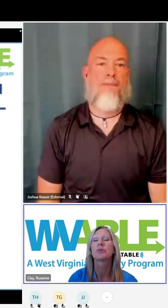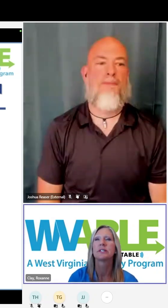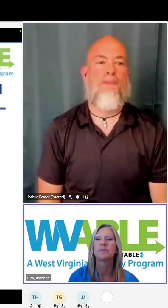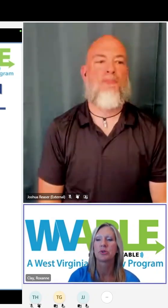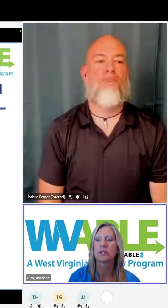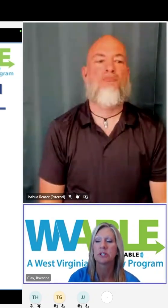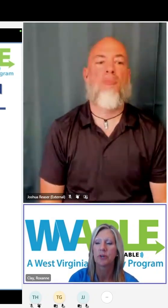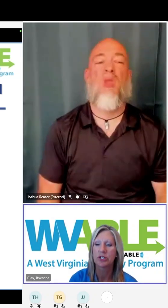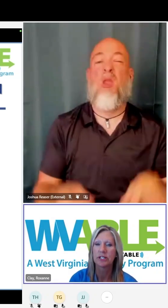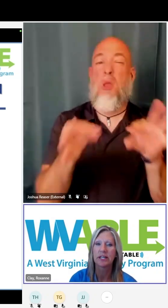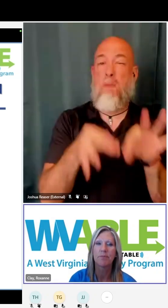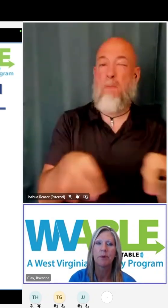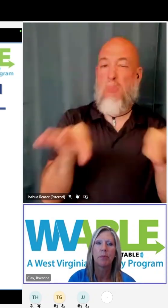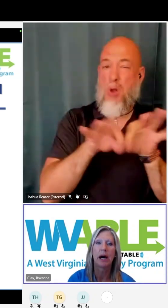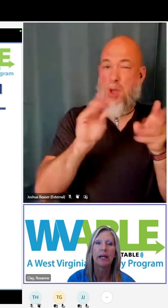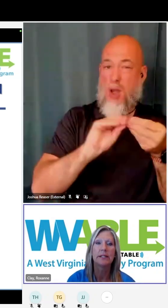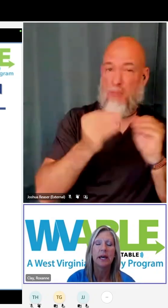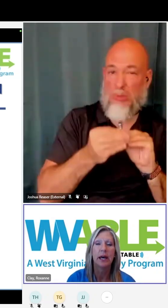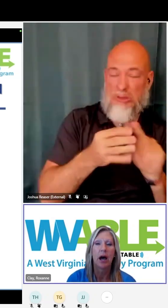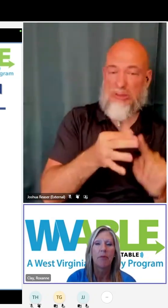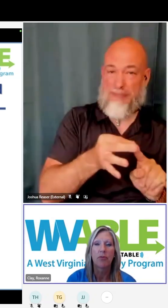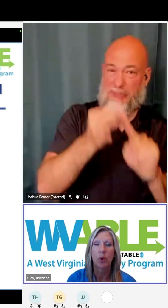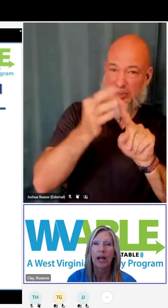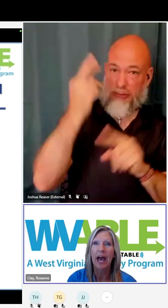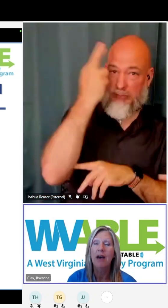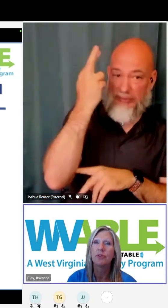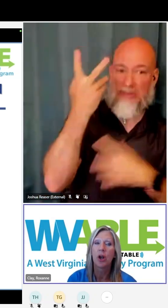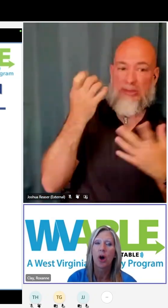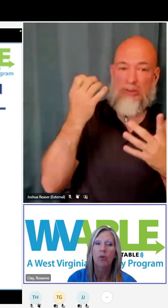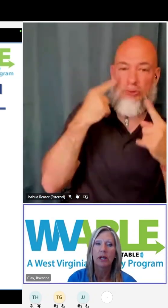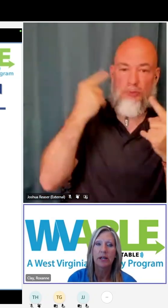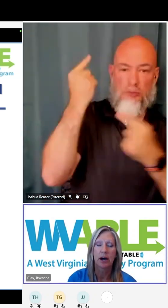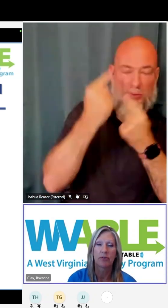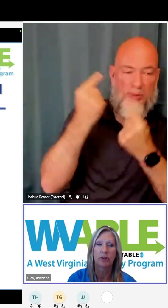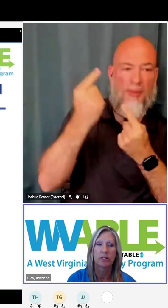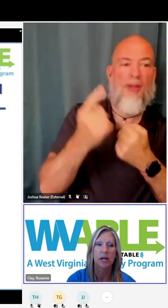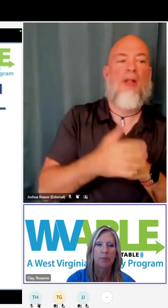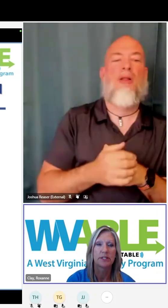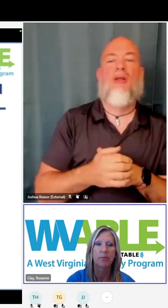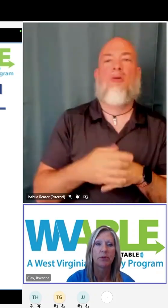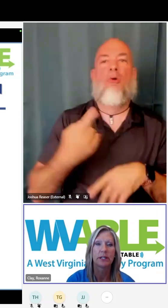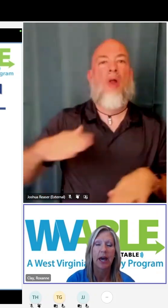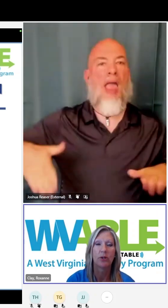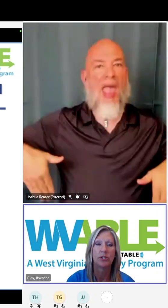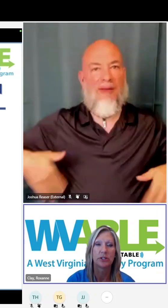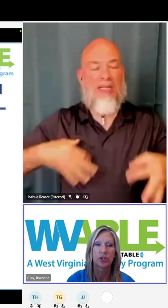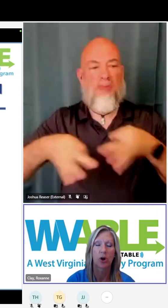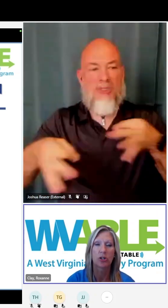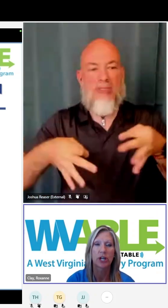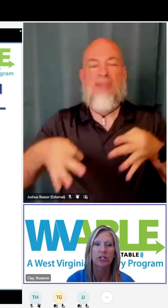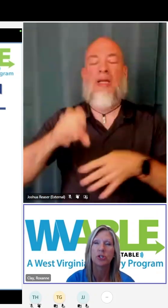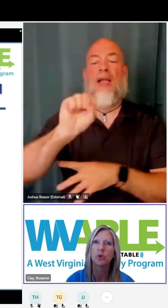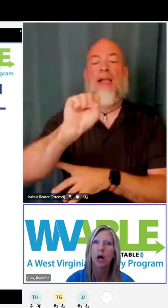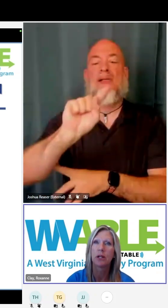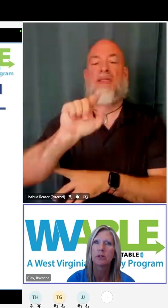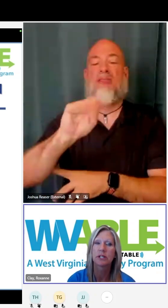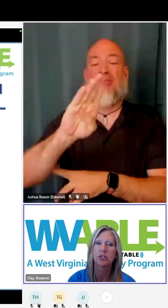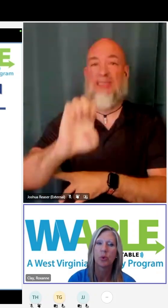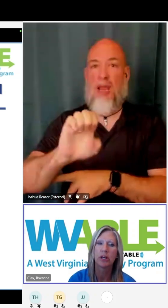Important numbers and special considerations to keep in mind of what I have not already covered. Stable account does charge